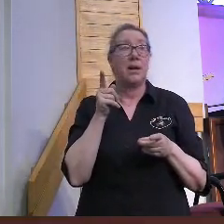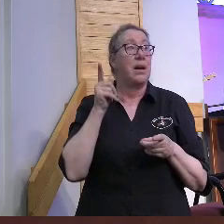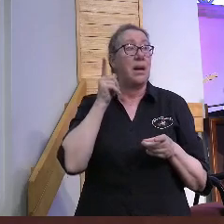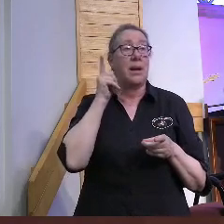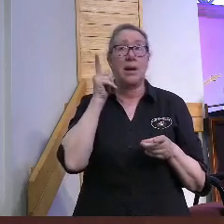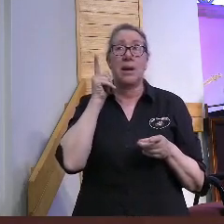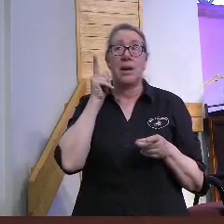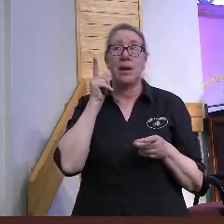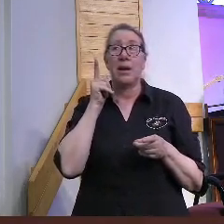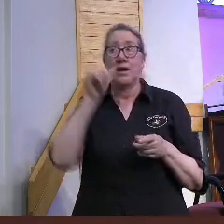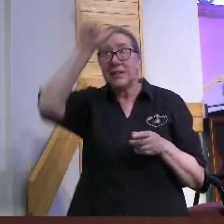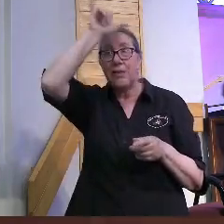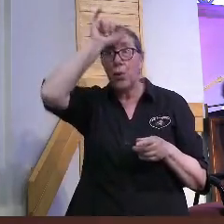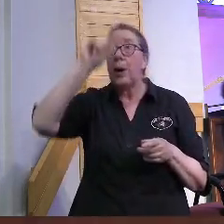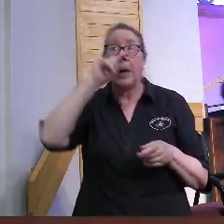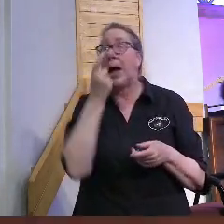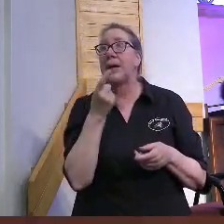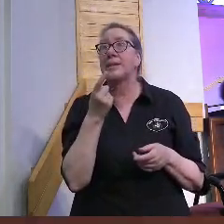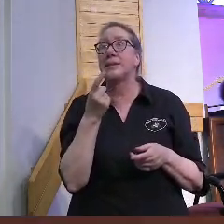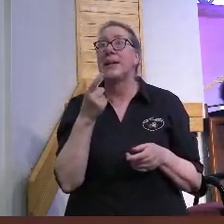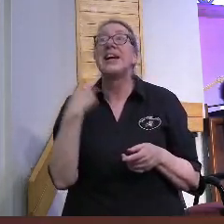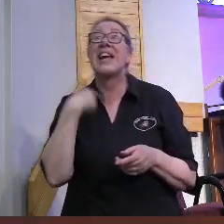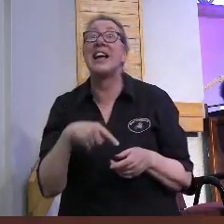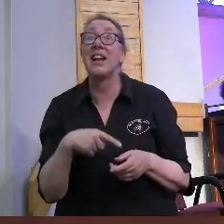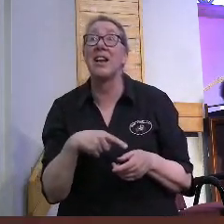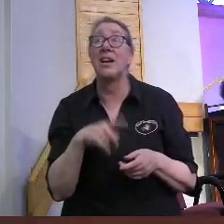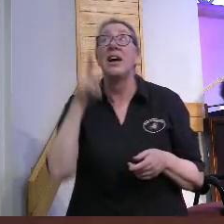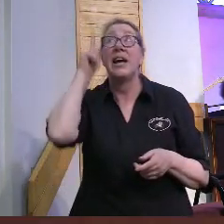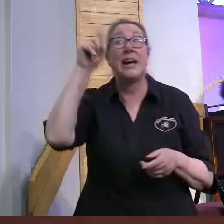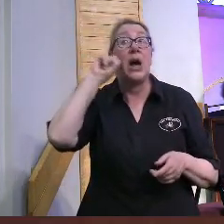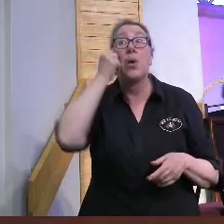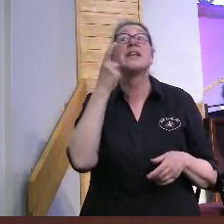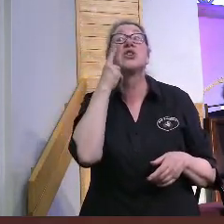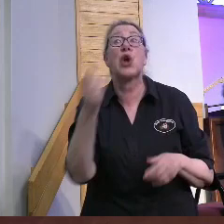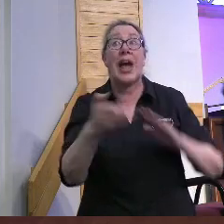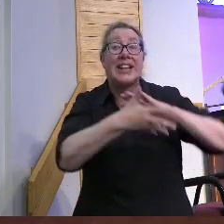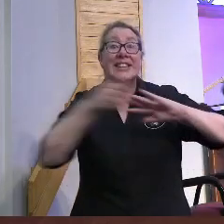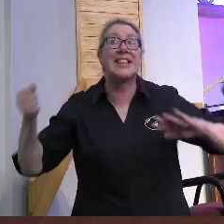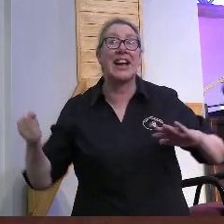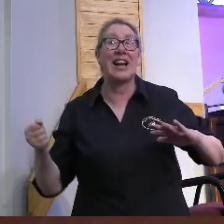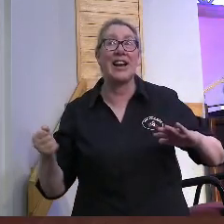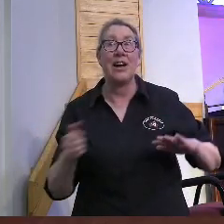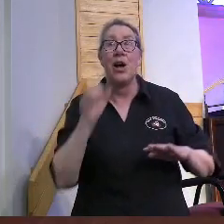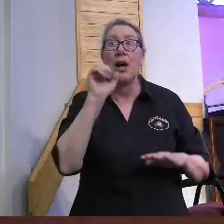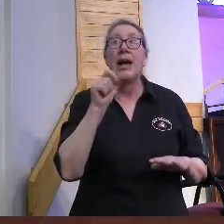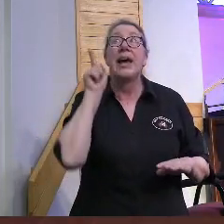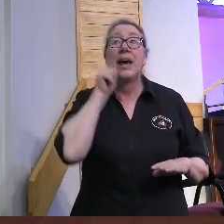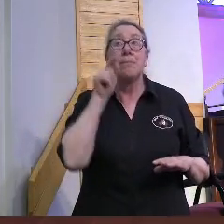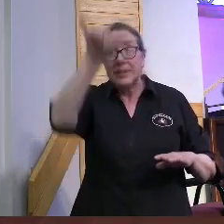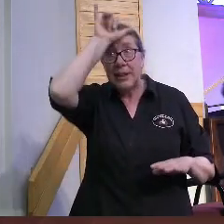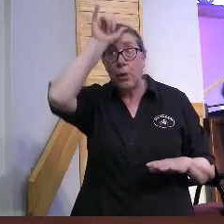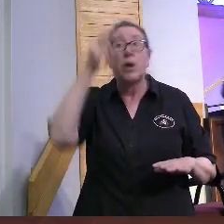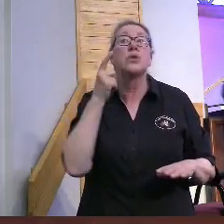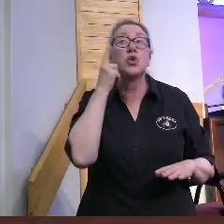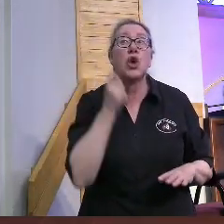try to steal it. And see, the enemy tries to steal your today with